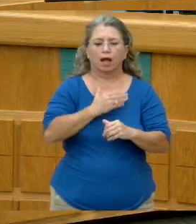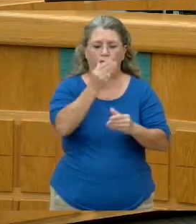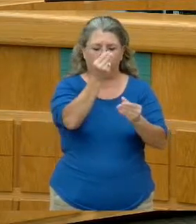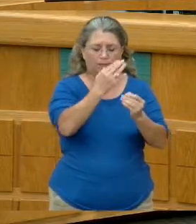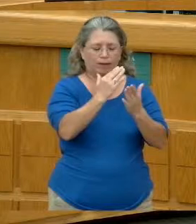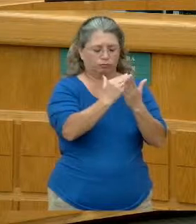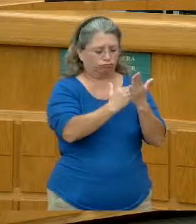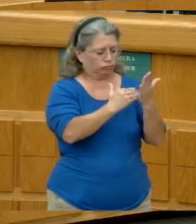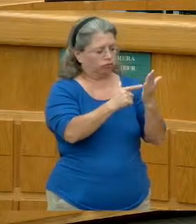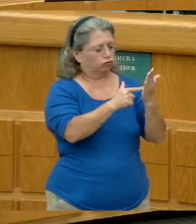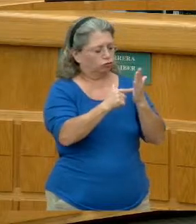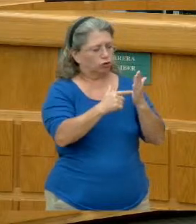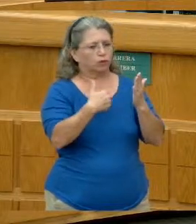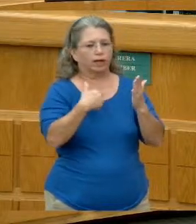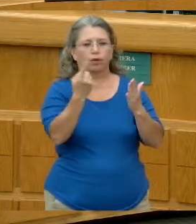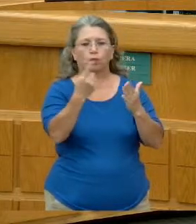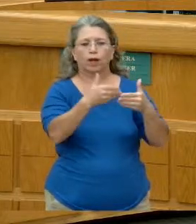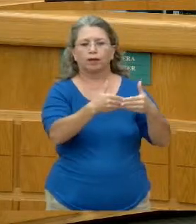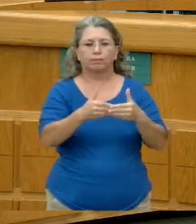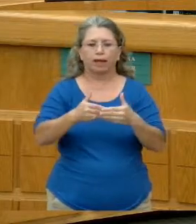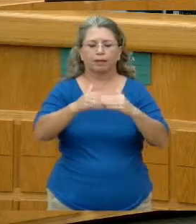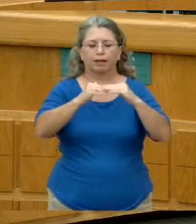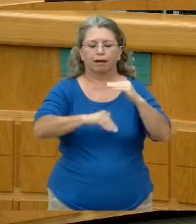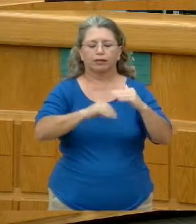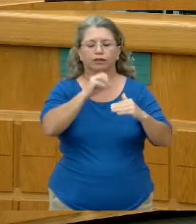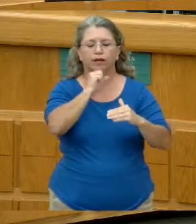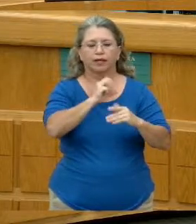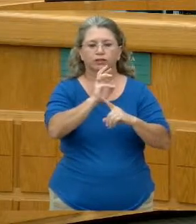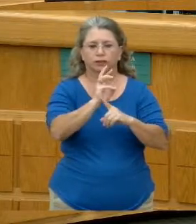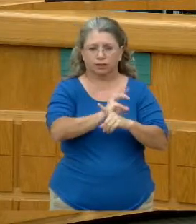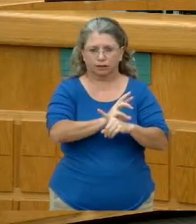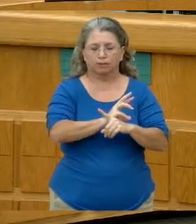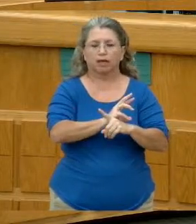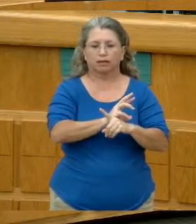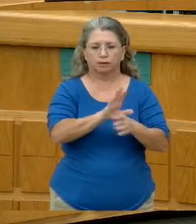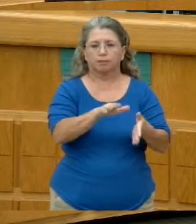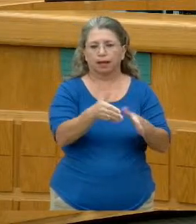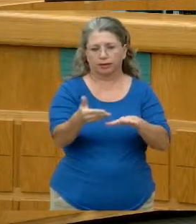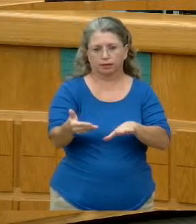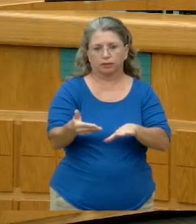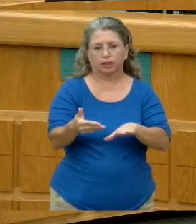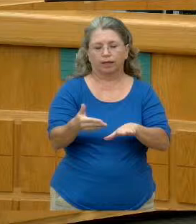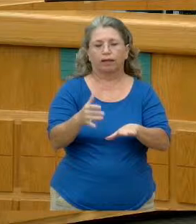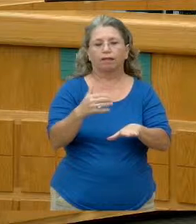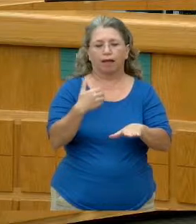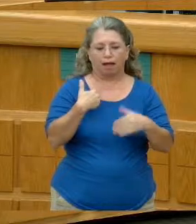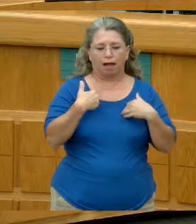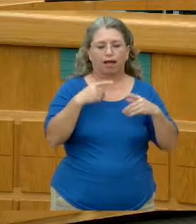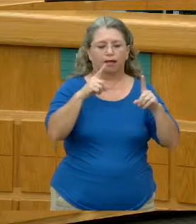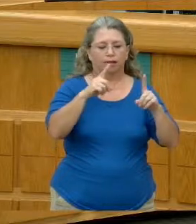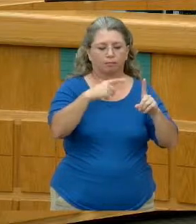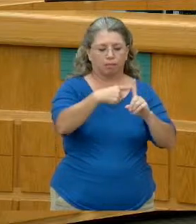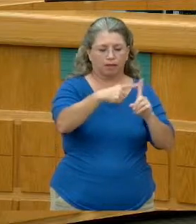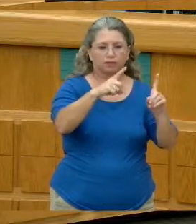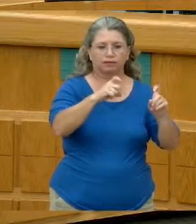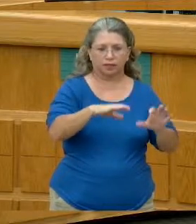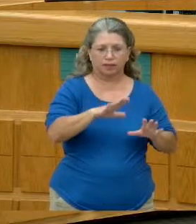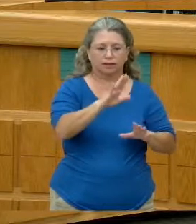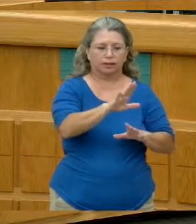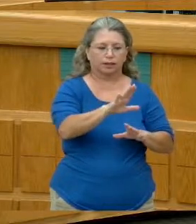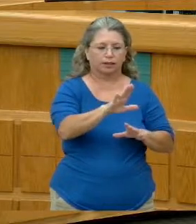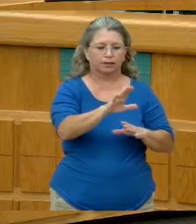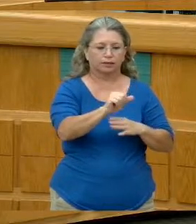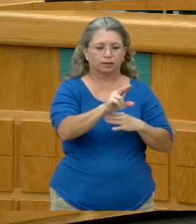baby under the age of 6 months that has passed away that tested positive for COVID-19. His cause of death was diagnosed